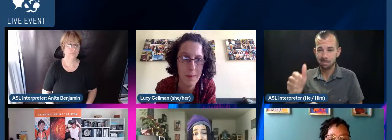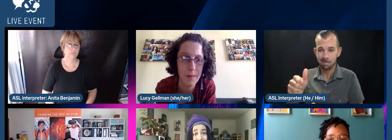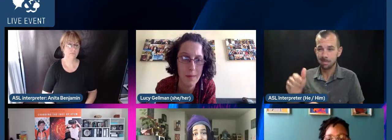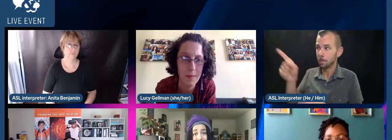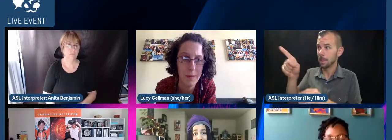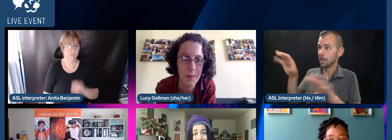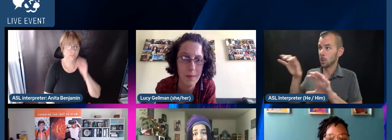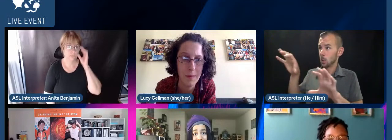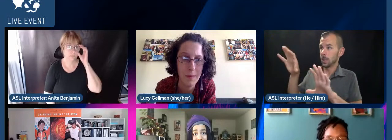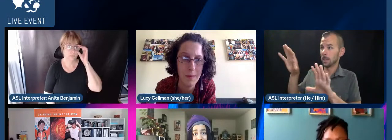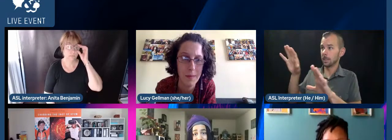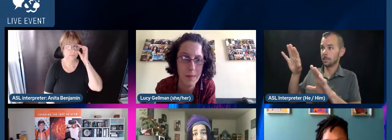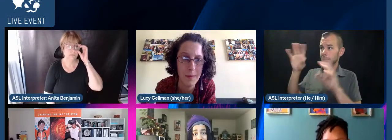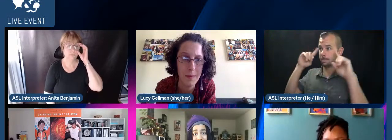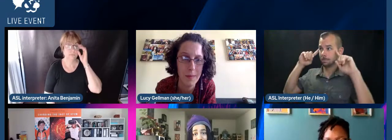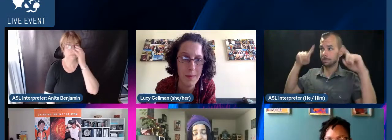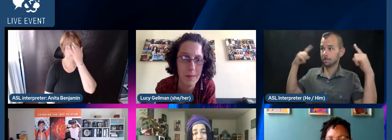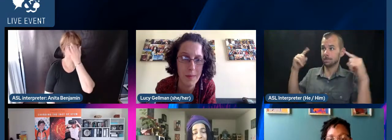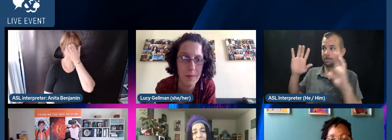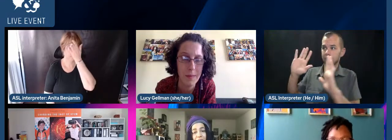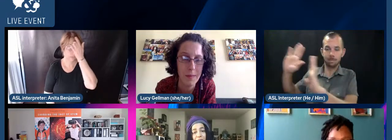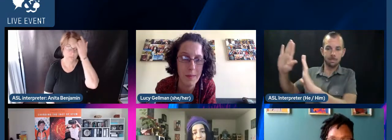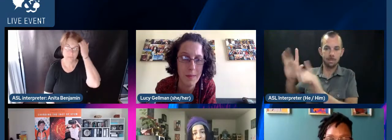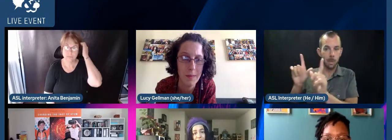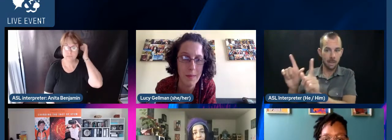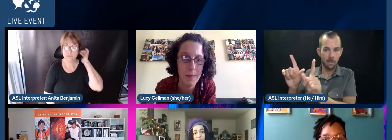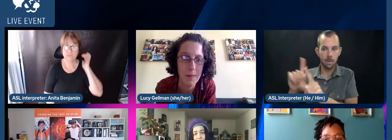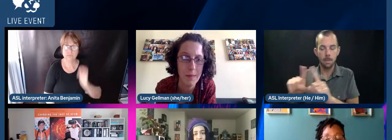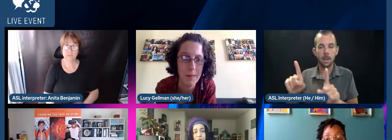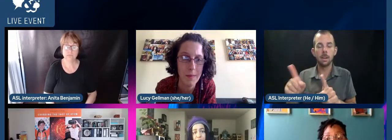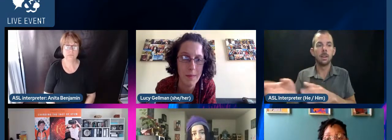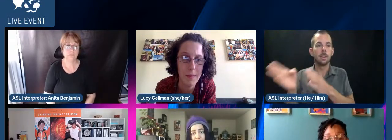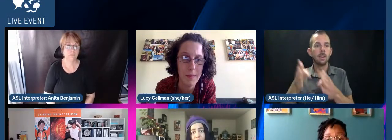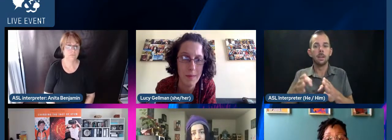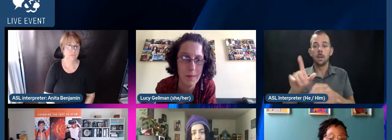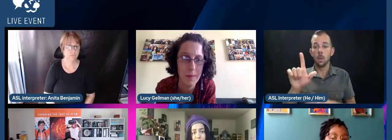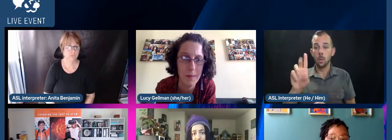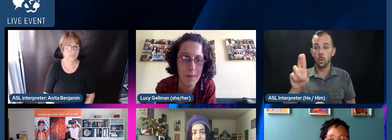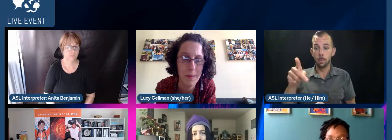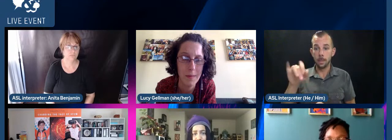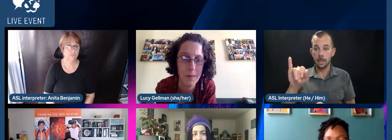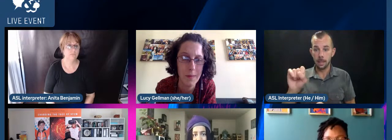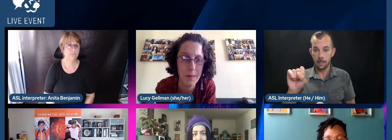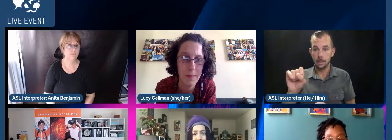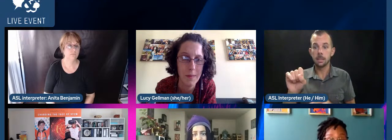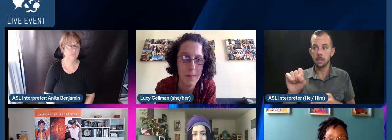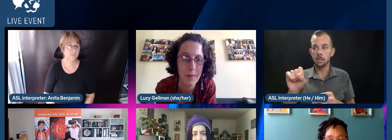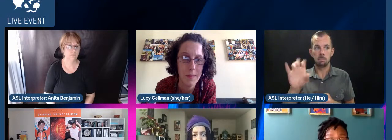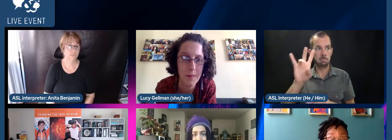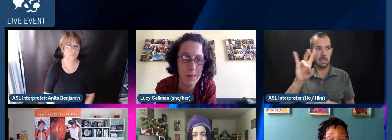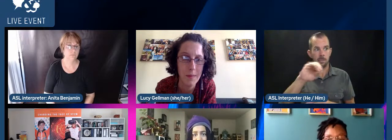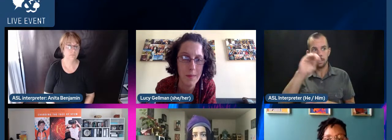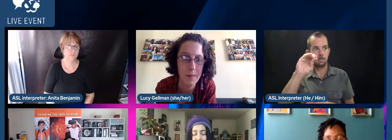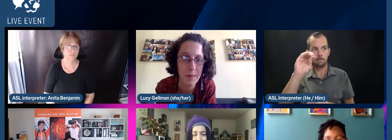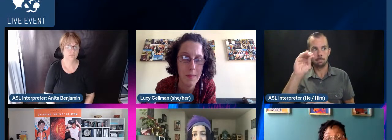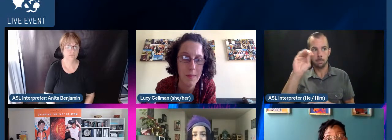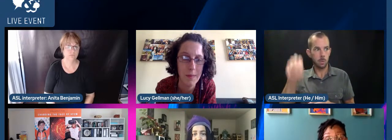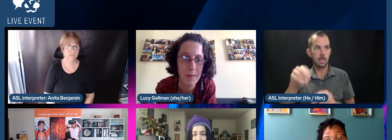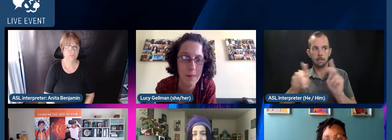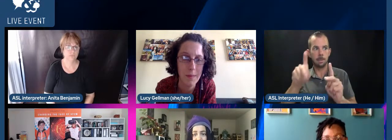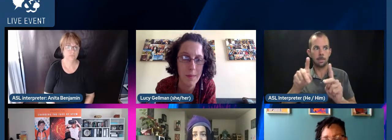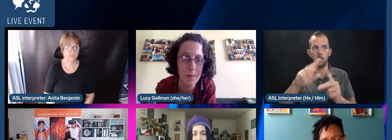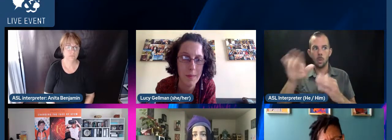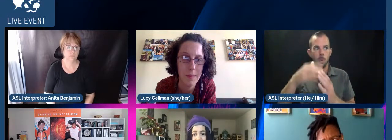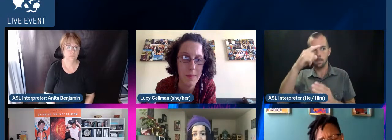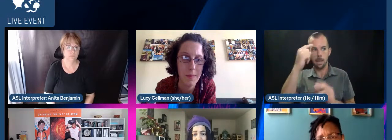about lupus, where it's like 70% people with lupus are Black, people who are assigned female at birth. Like I am a transgender person, I'm a trans